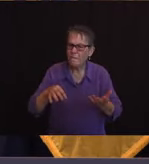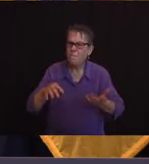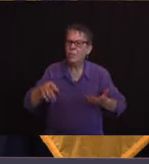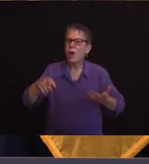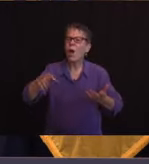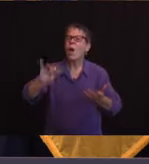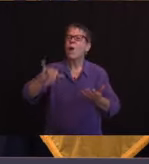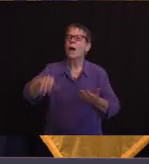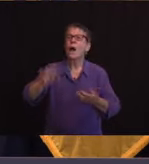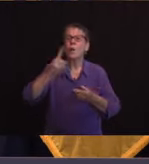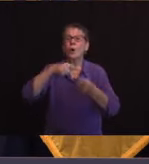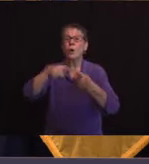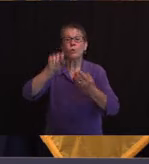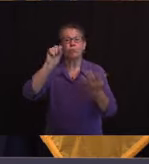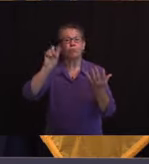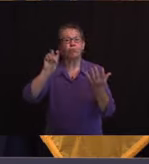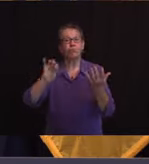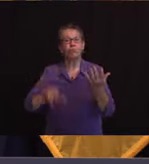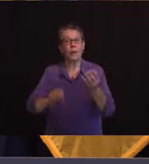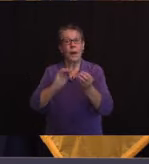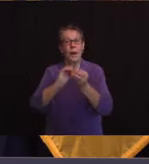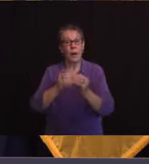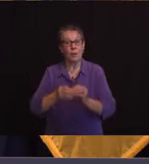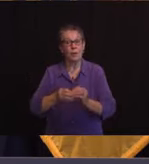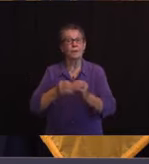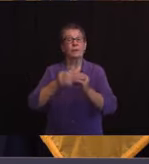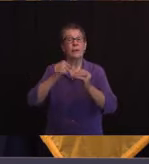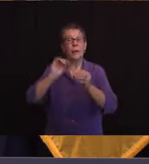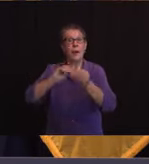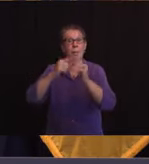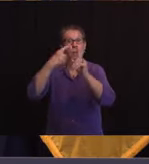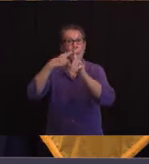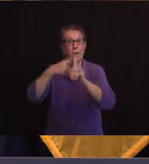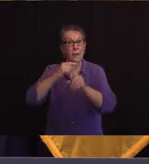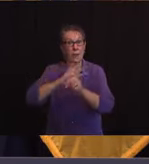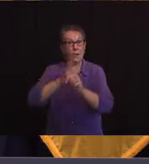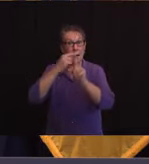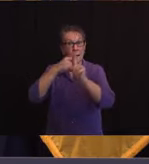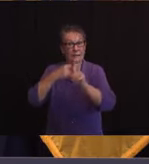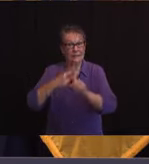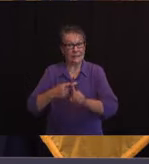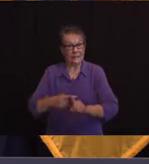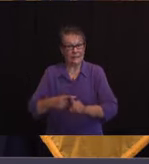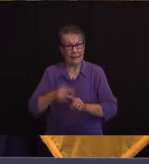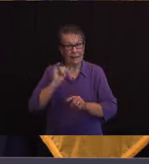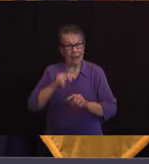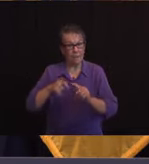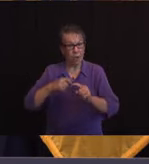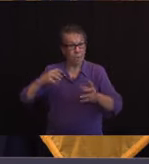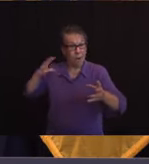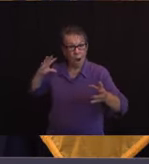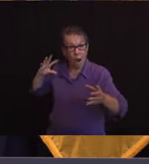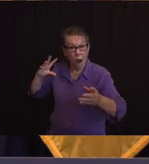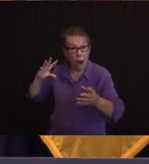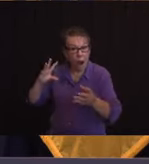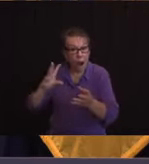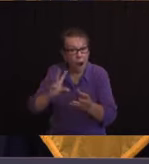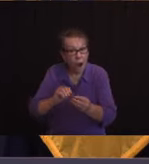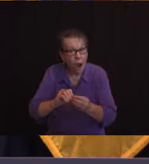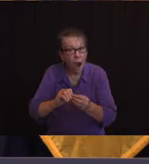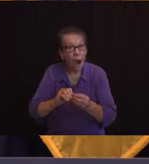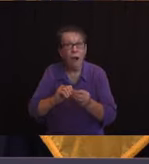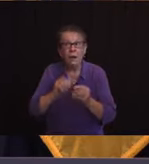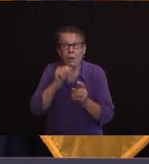that have come back positive from, say, before last week, from the larger total? I think